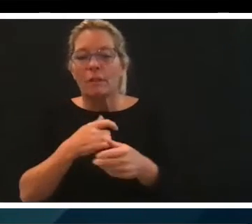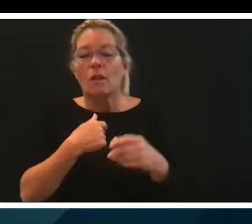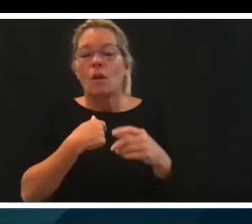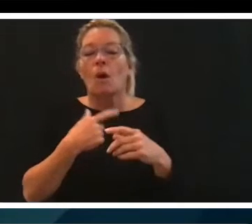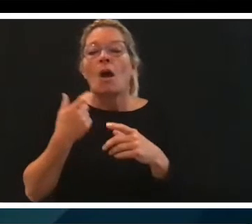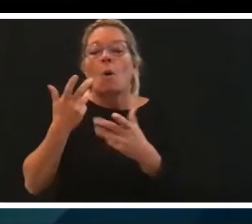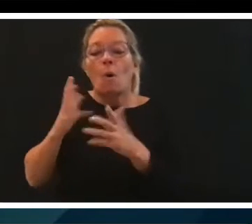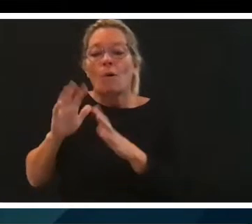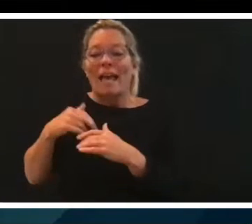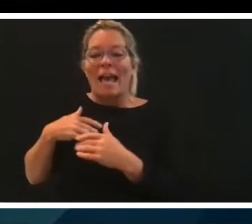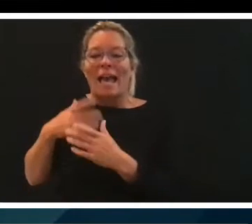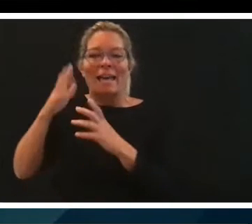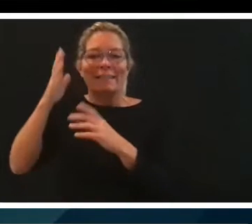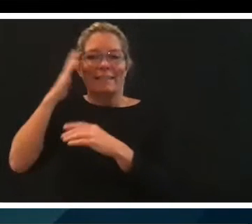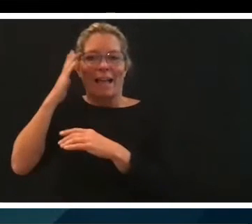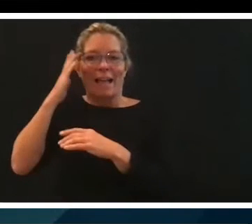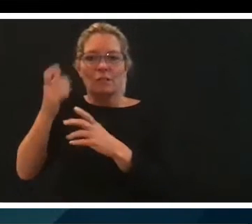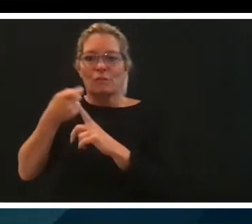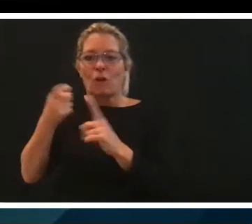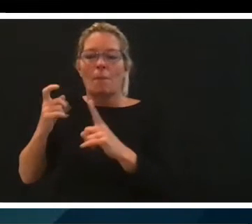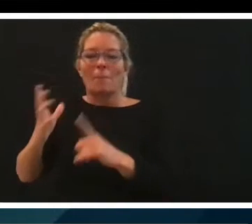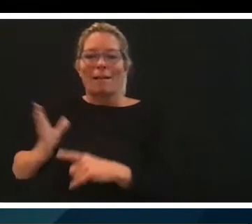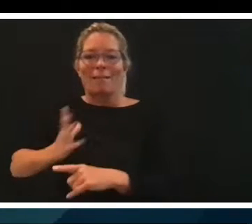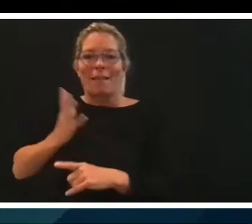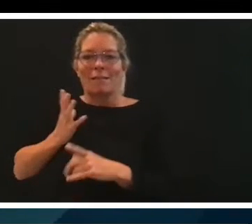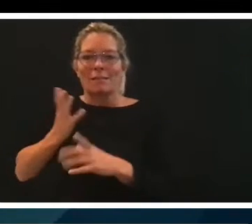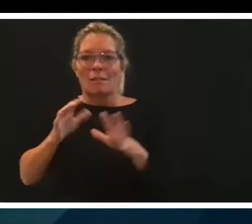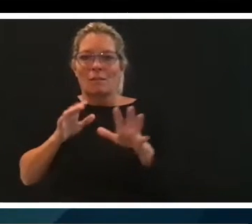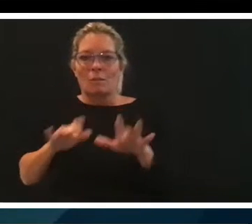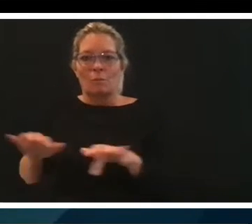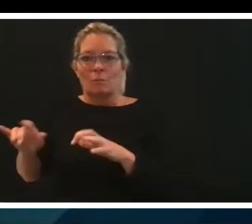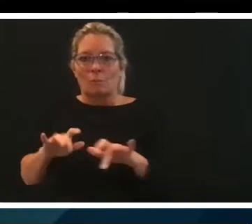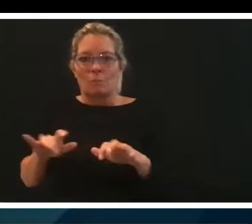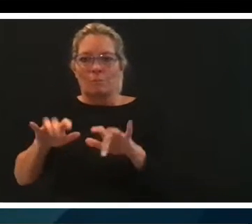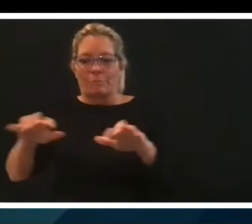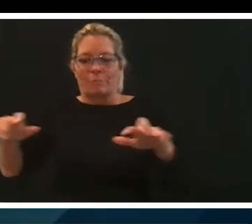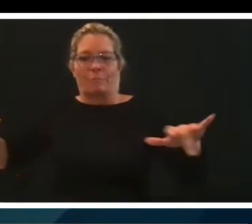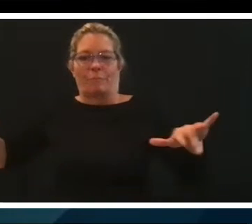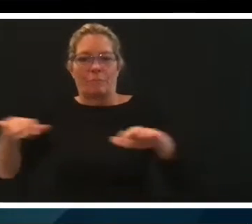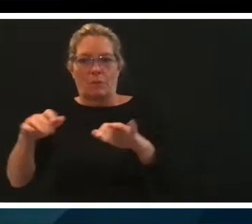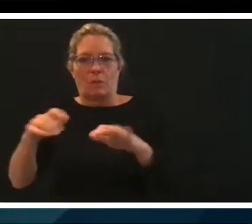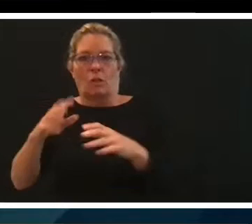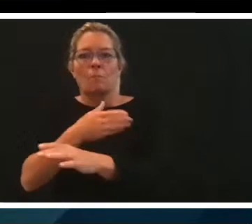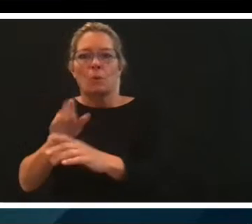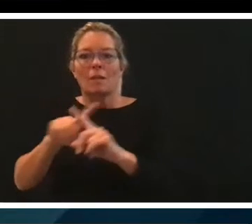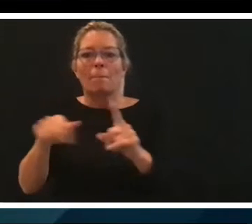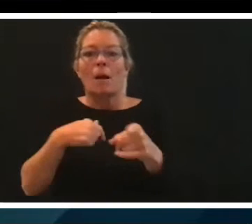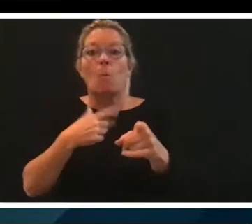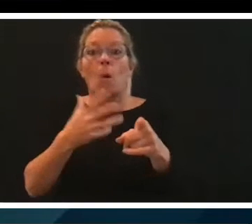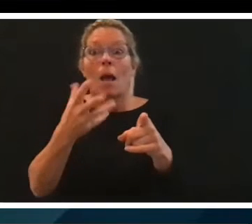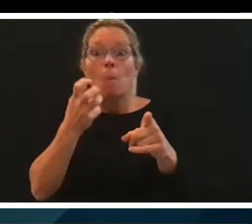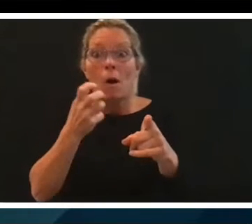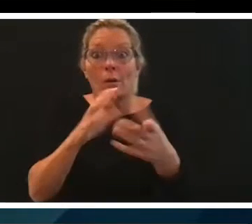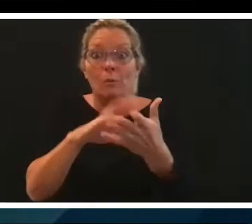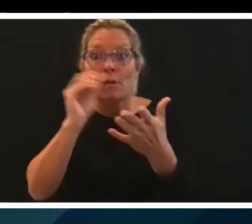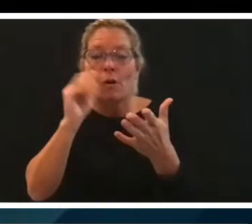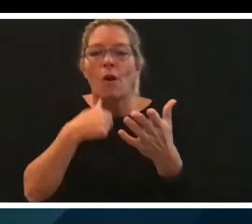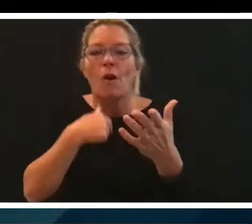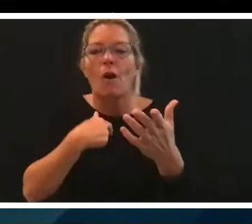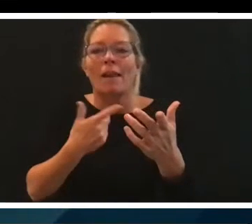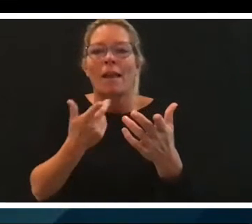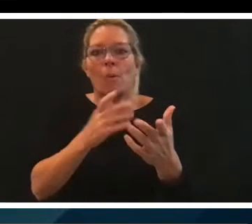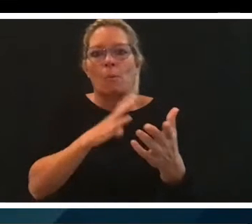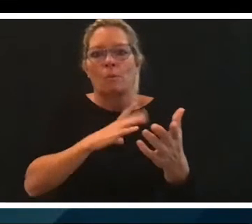had some of the knowledge that you need to do that. So maybe it's not wrong, but to me, if I had a kid in